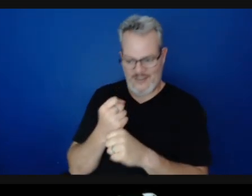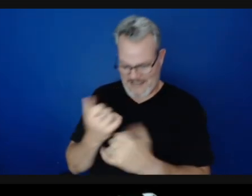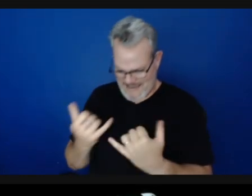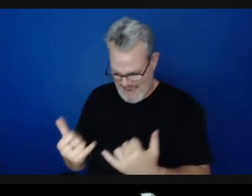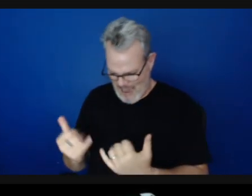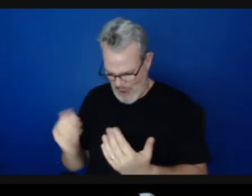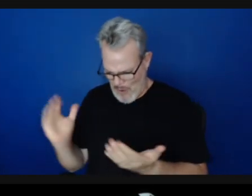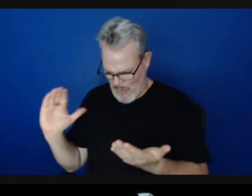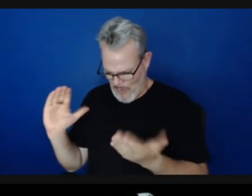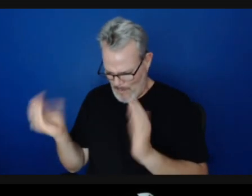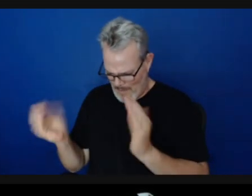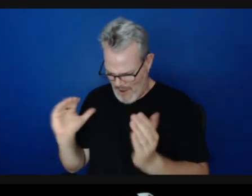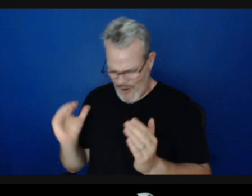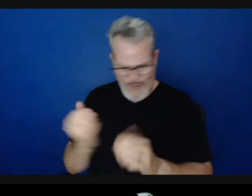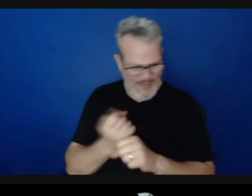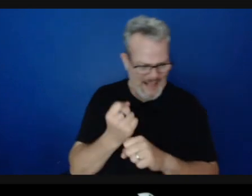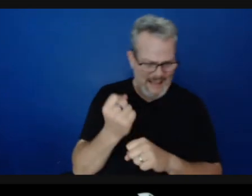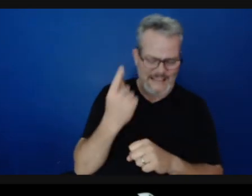that.